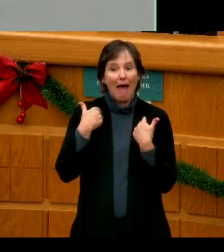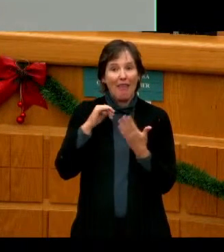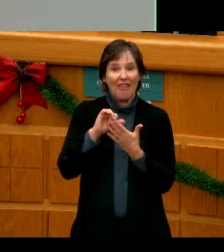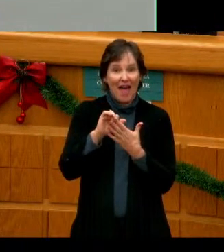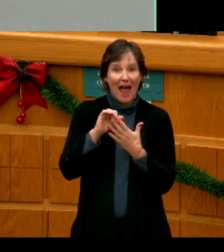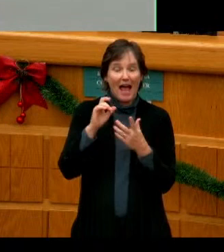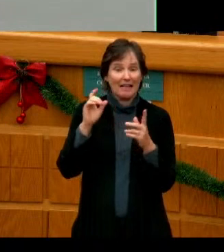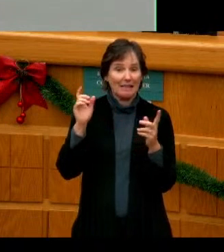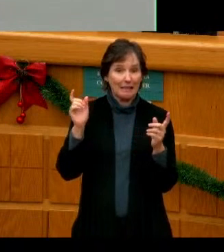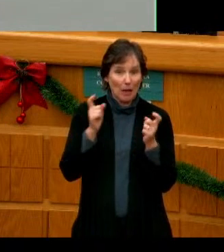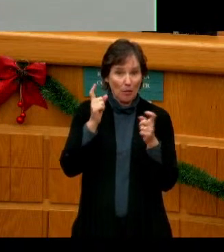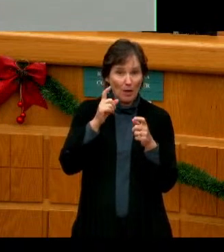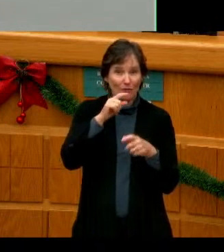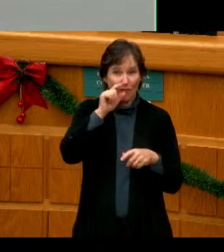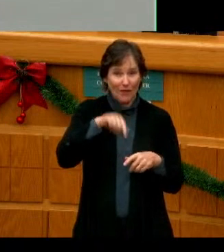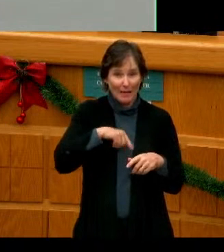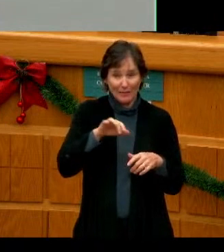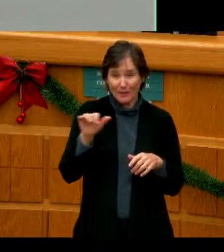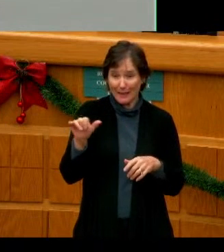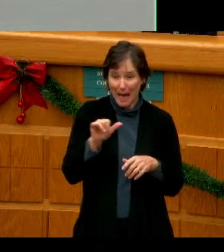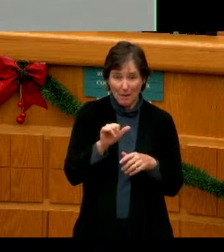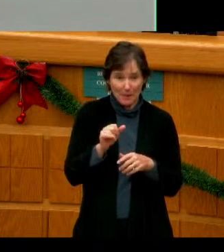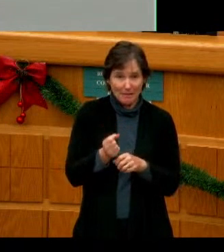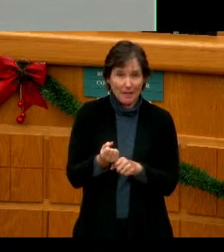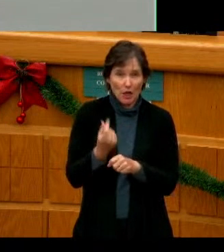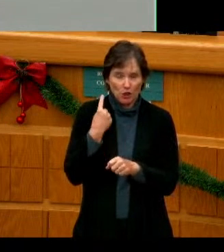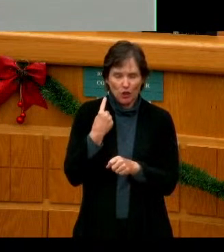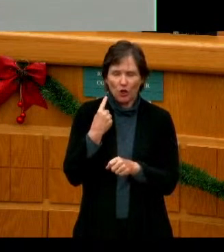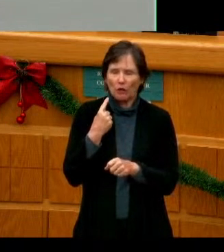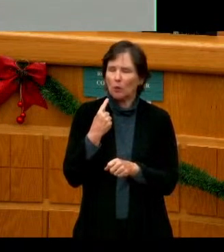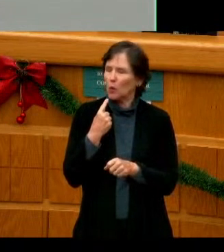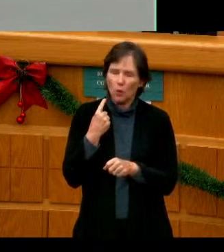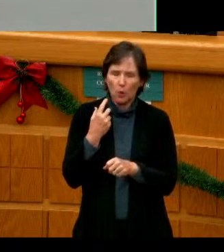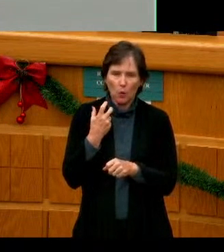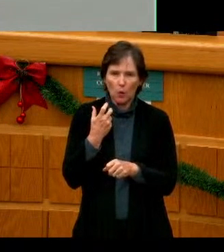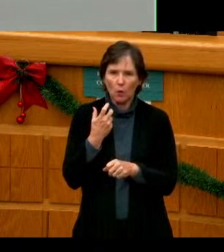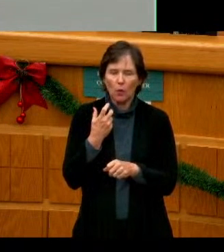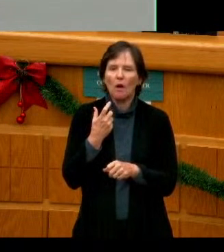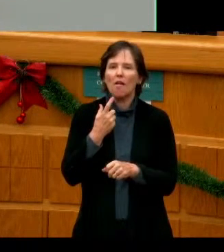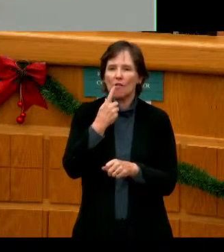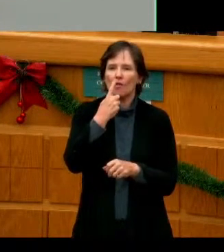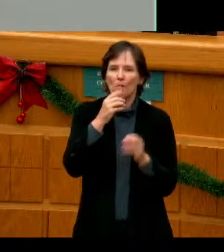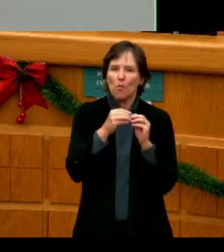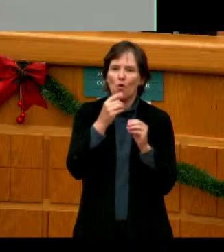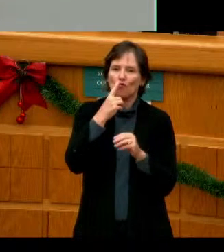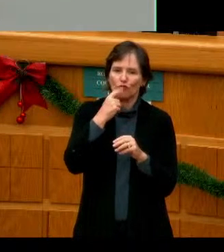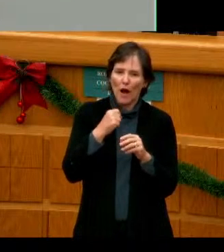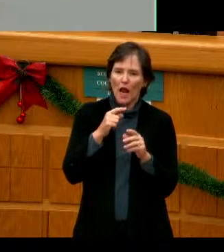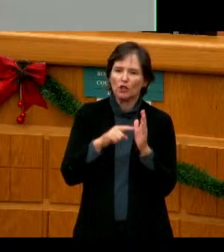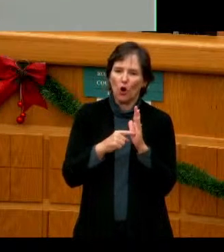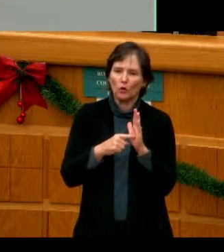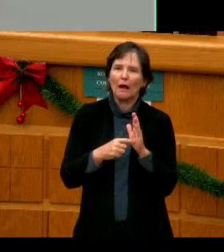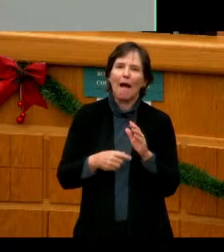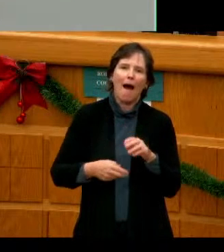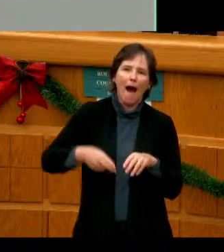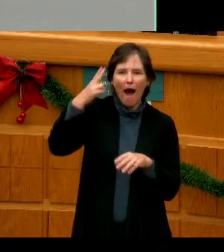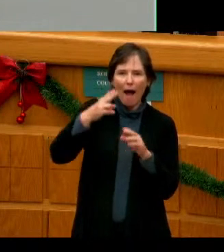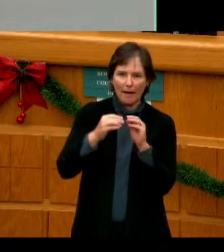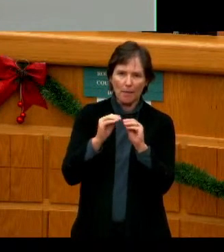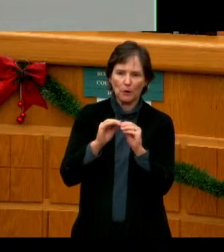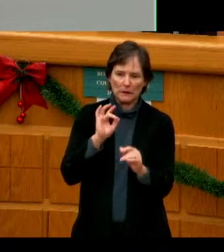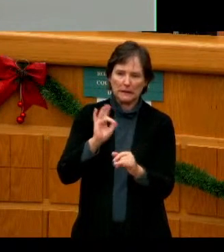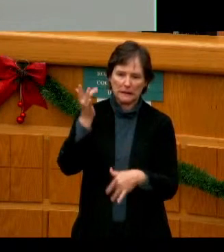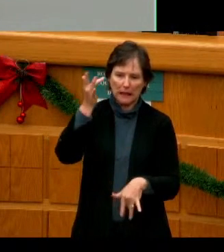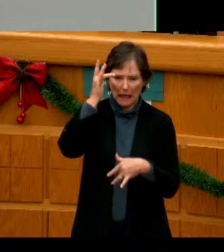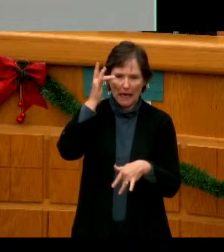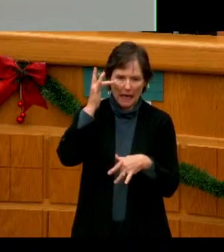results in quite a few more cases at the peak on average. Right now, the black dots are